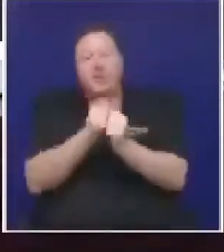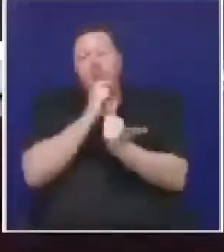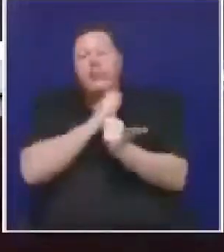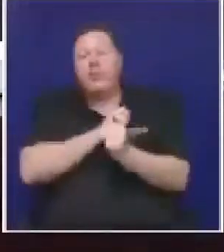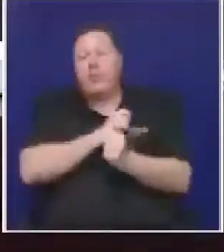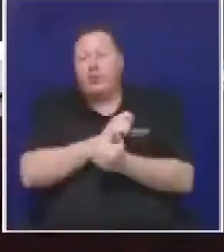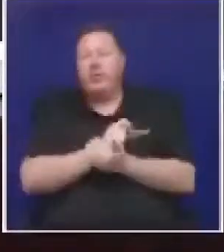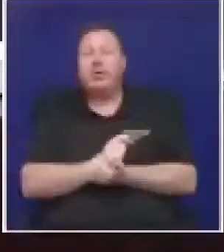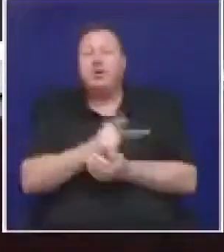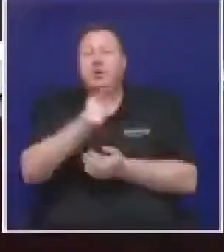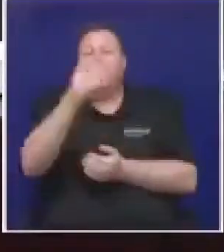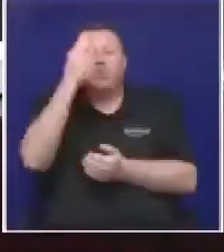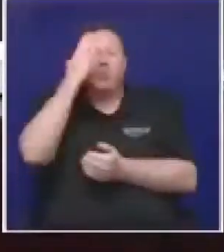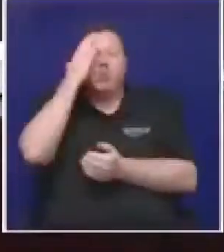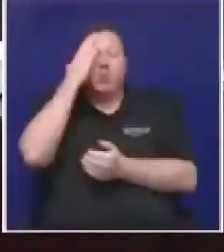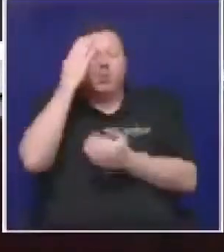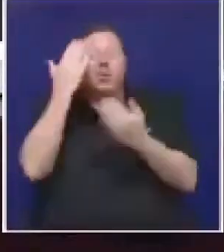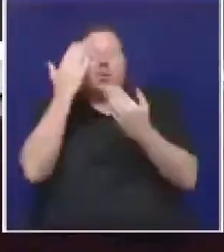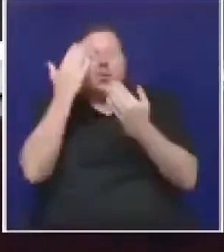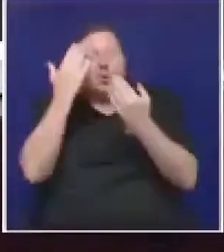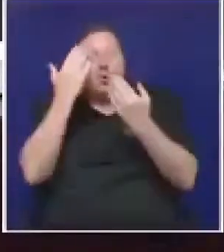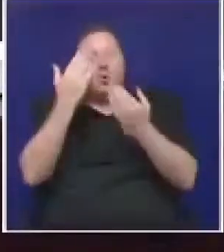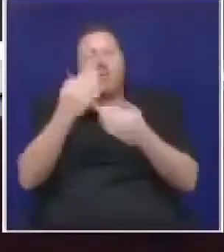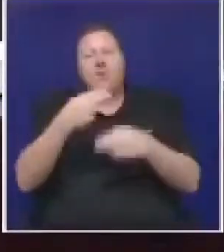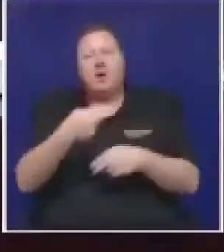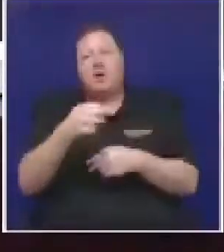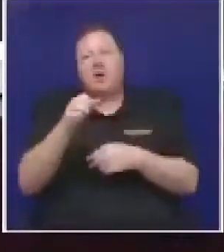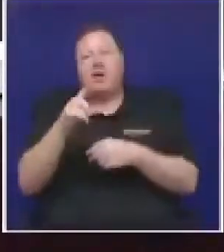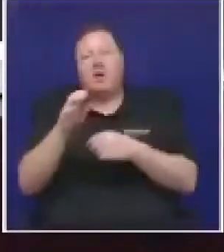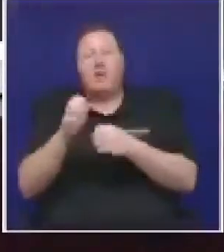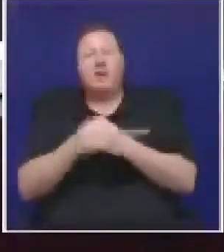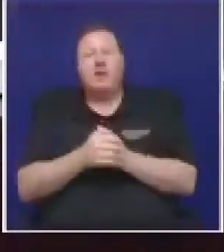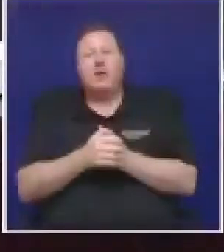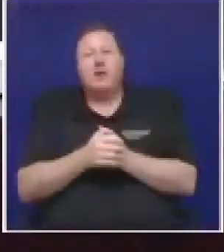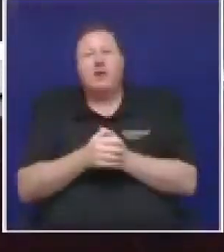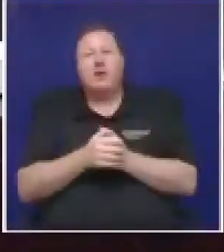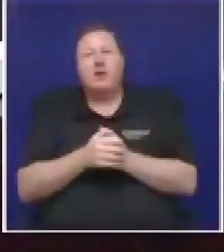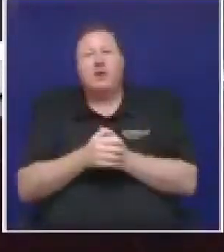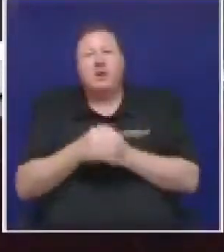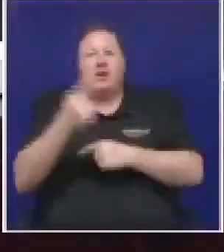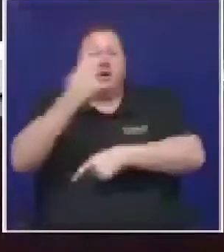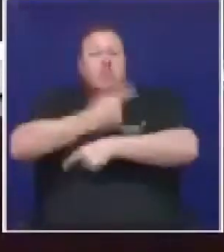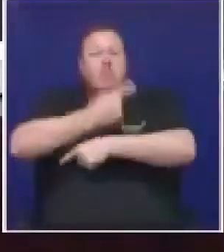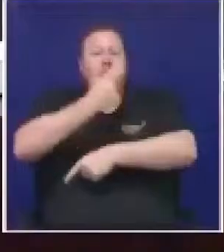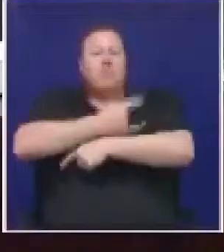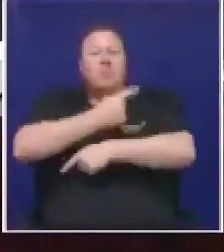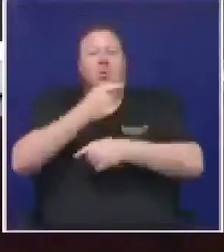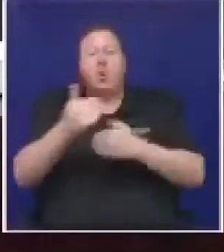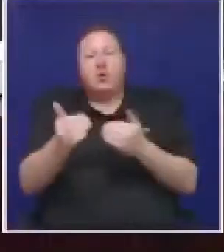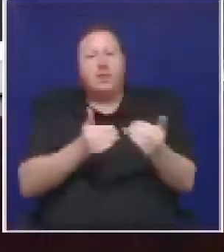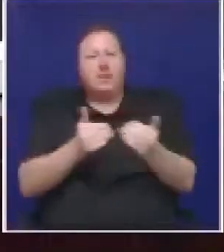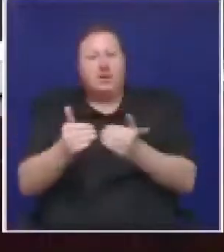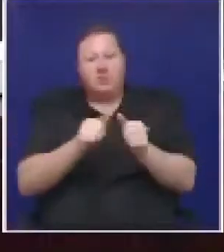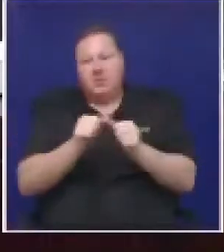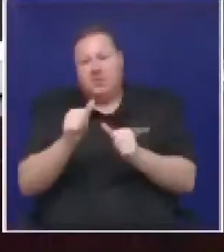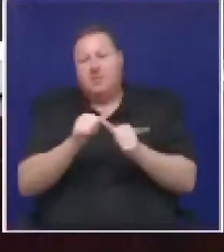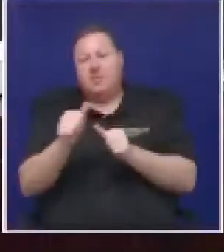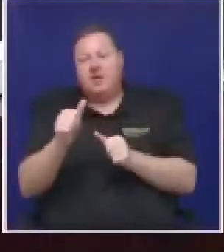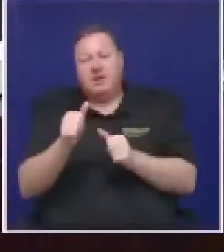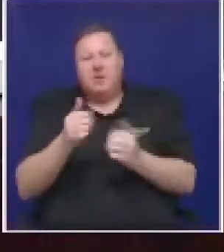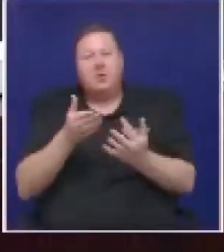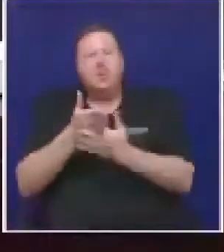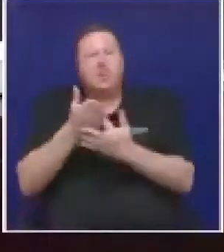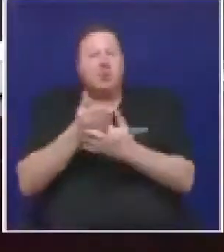You are aware, Honorable Hadebe, that we have now strengthened our border management through the Border